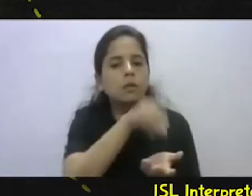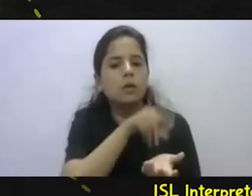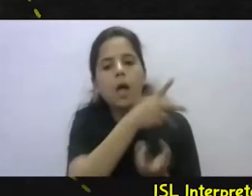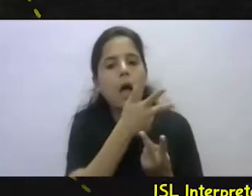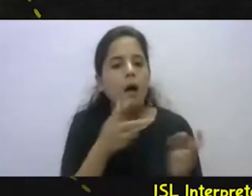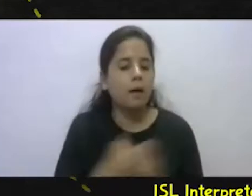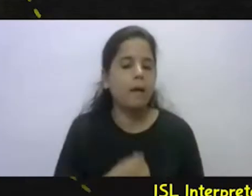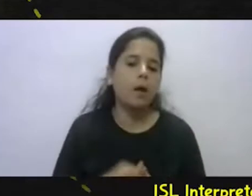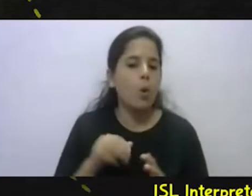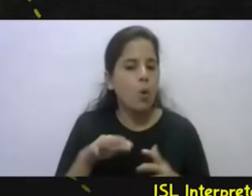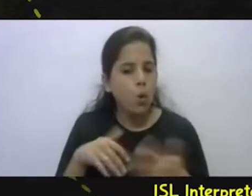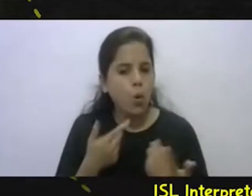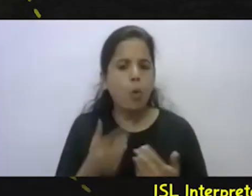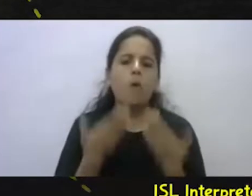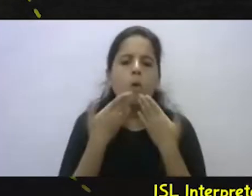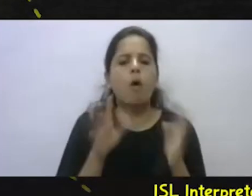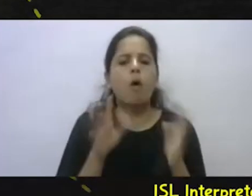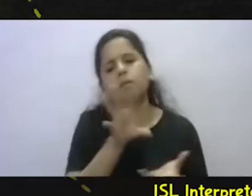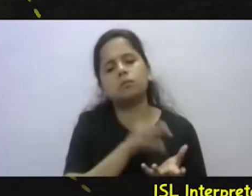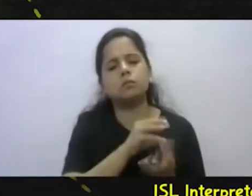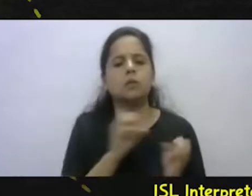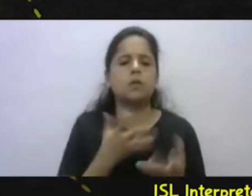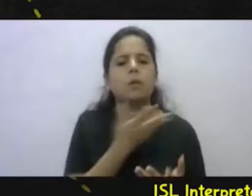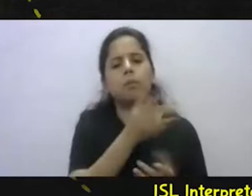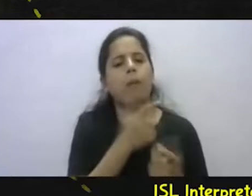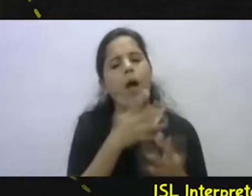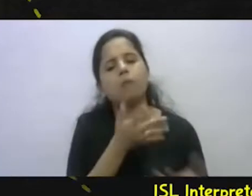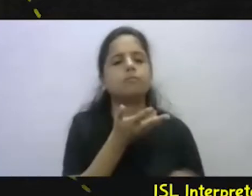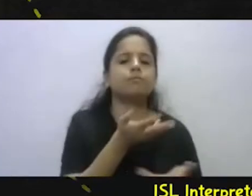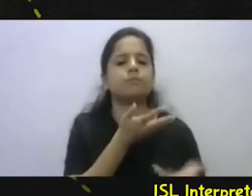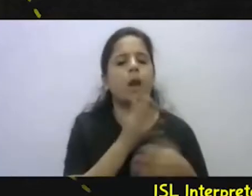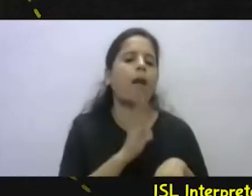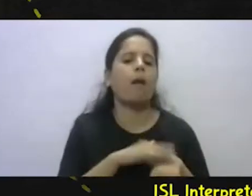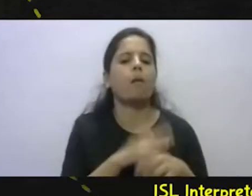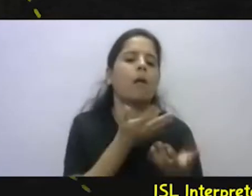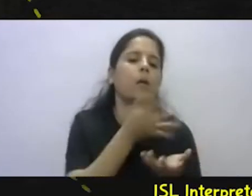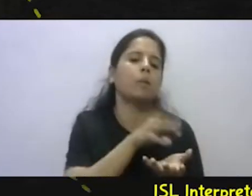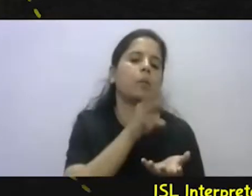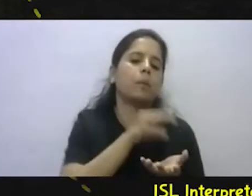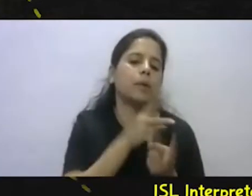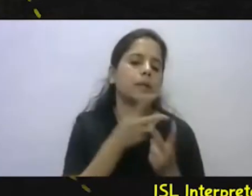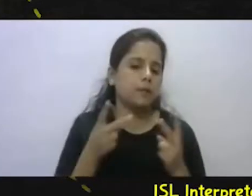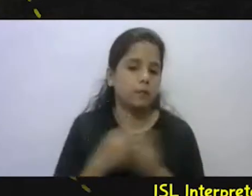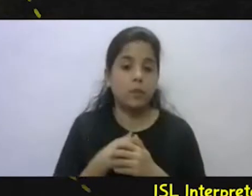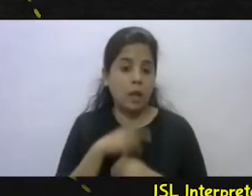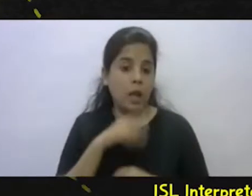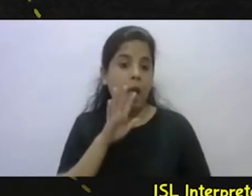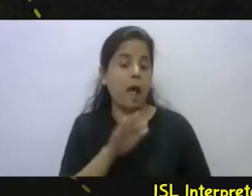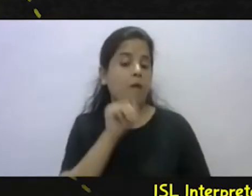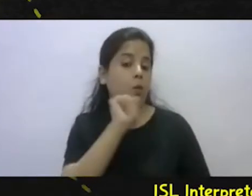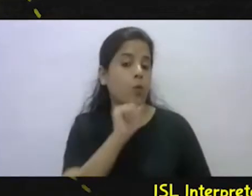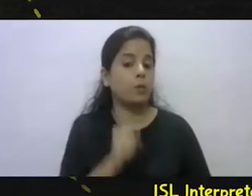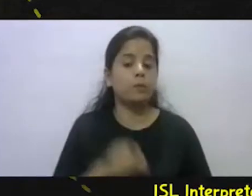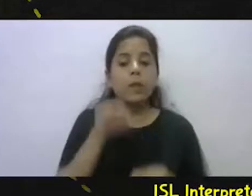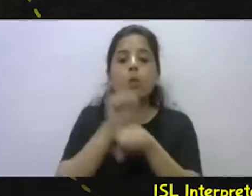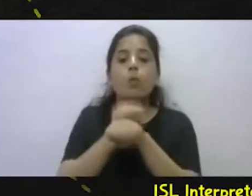in sort of open-ended recording where people can speak about their experiences. They also have this work